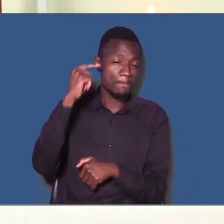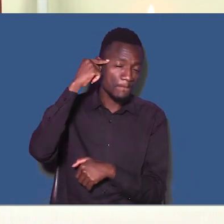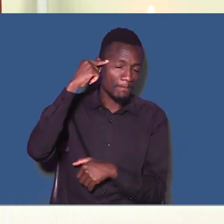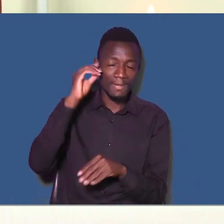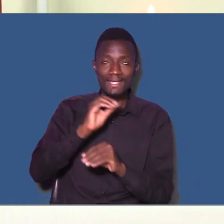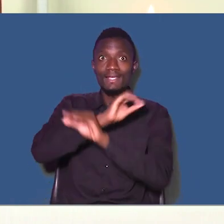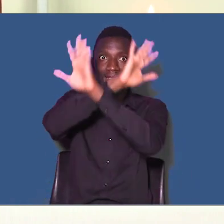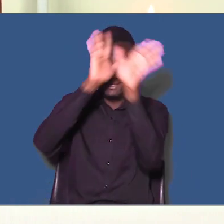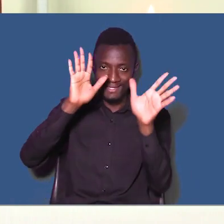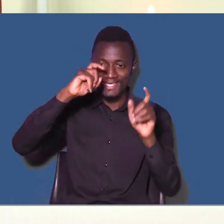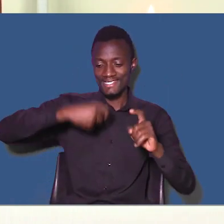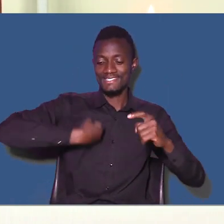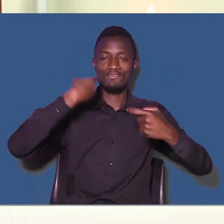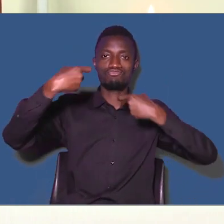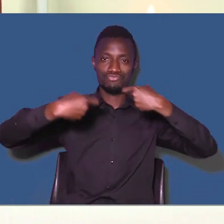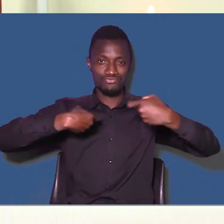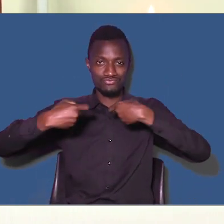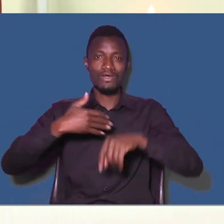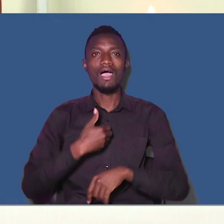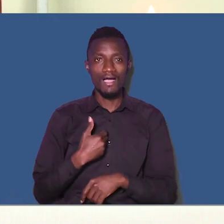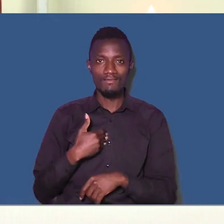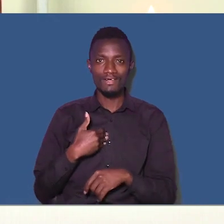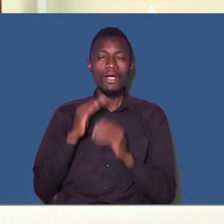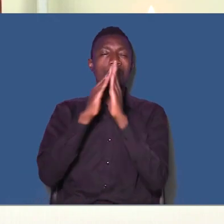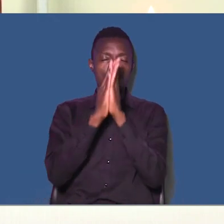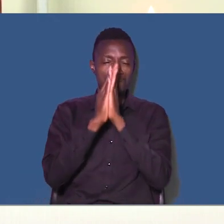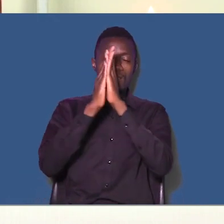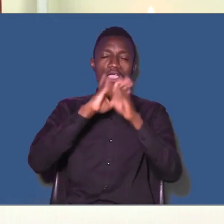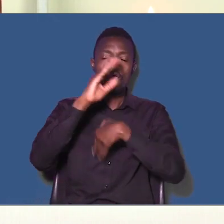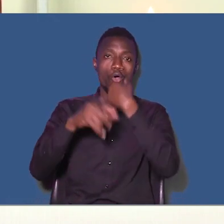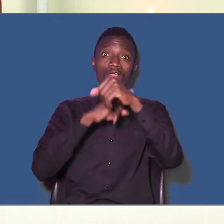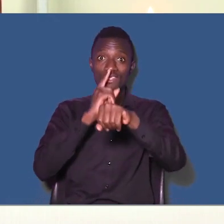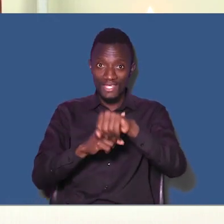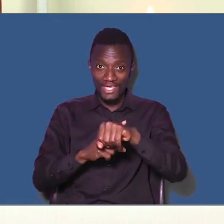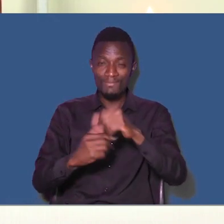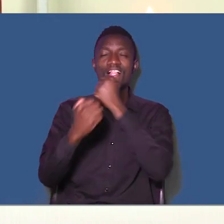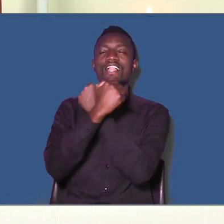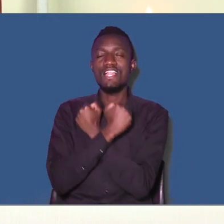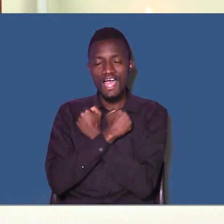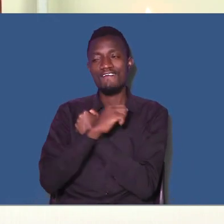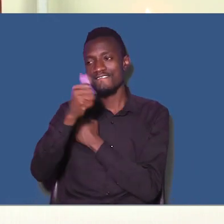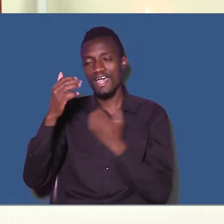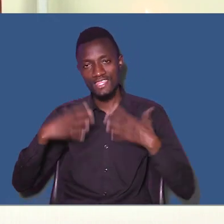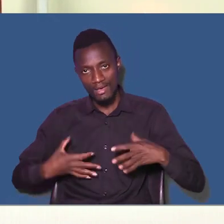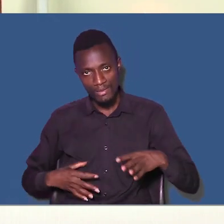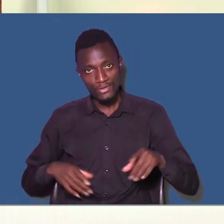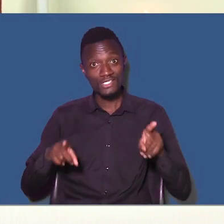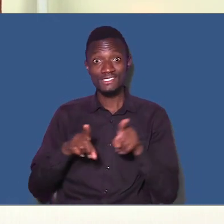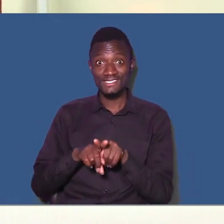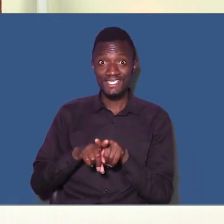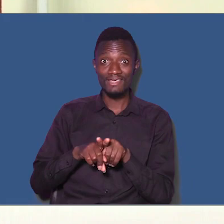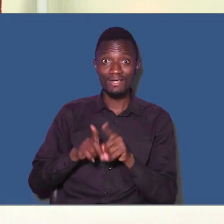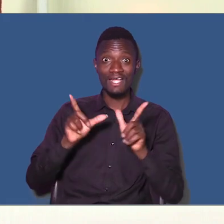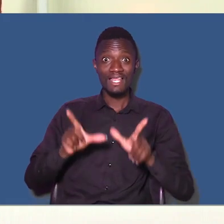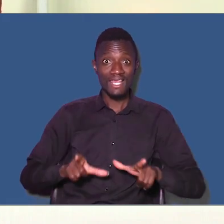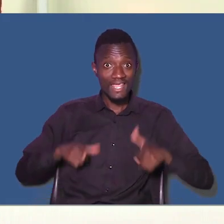has self-control, is prayerful and loving, and is living a